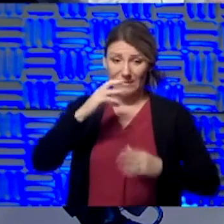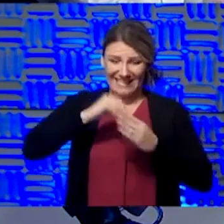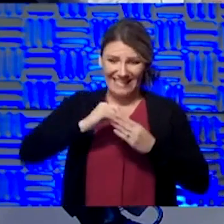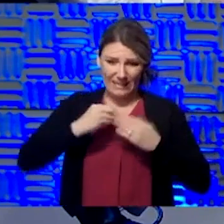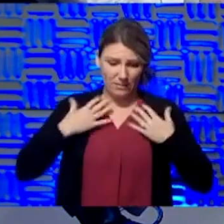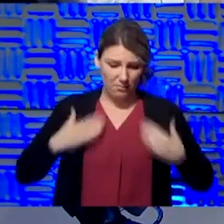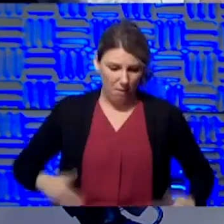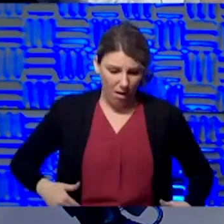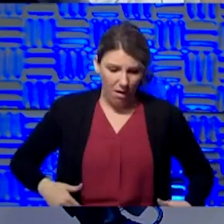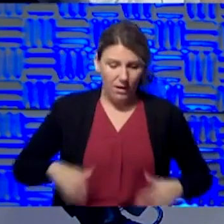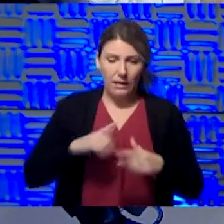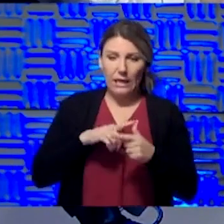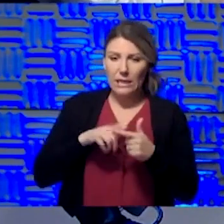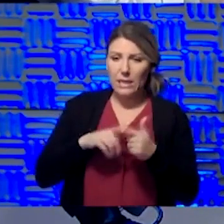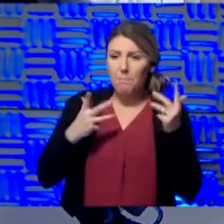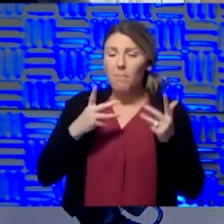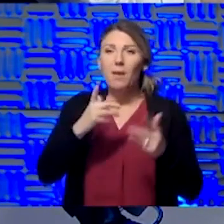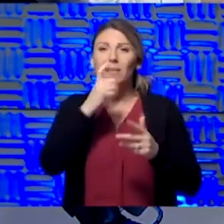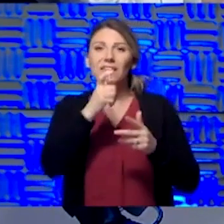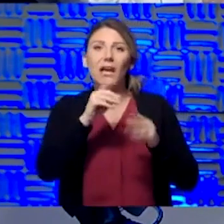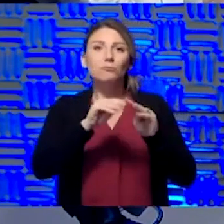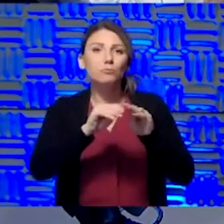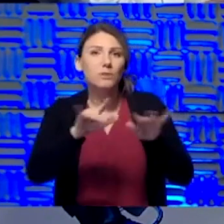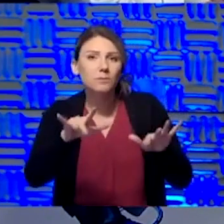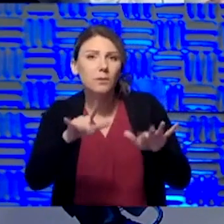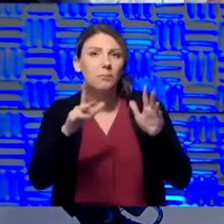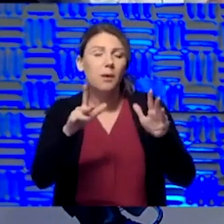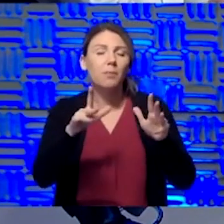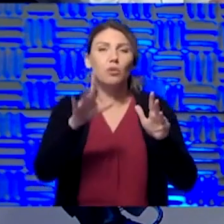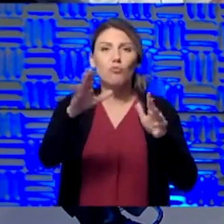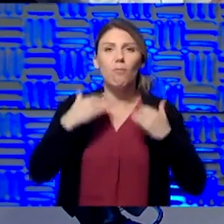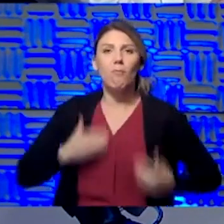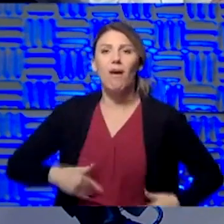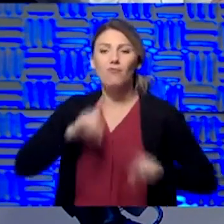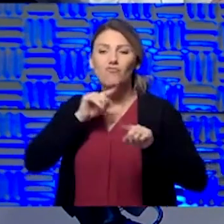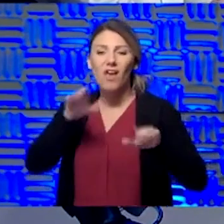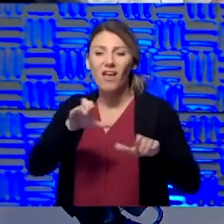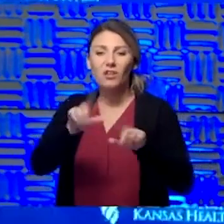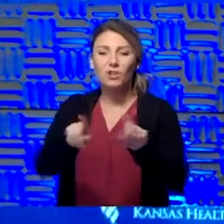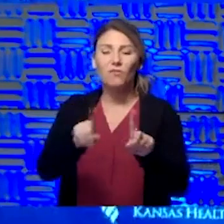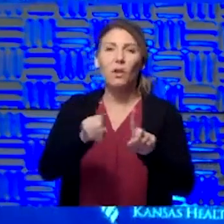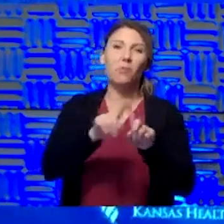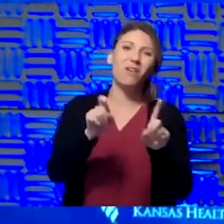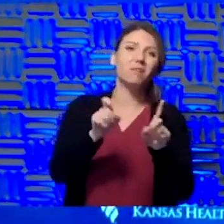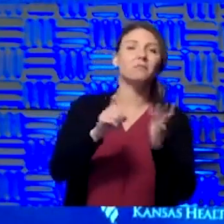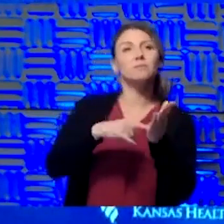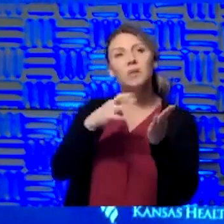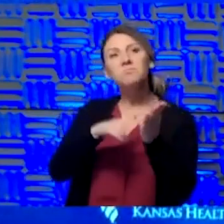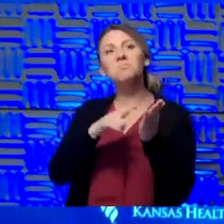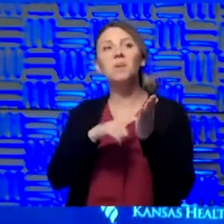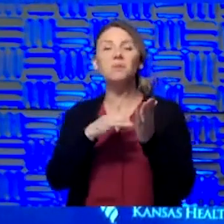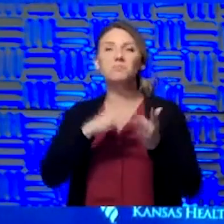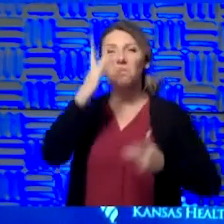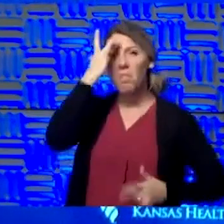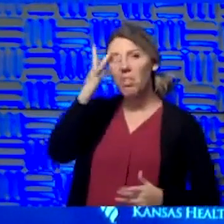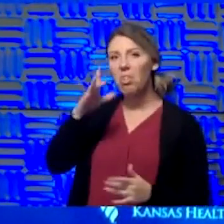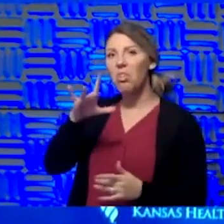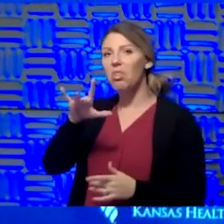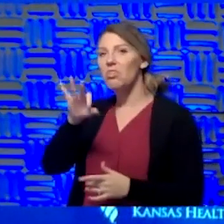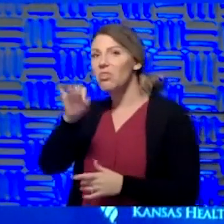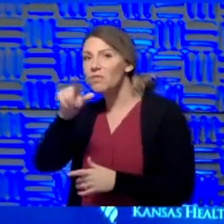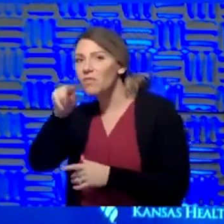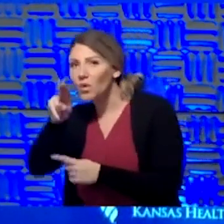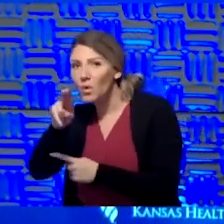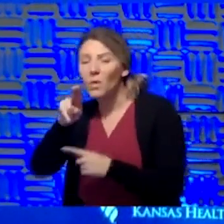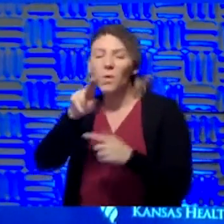transmittable. And you may have a different type of reaction. You think about that. Sometimes you get a flu bug or whatever, and you feel sick for a while, and then you feel better, and